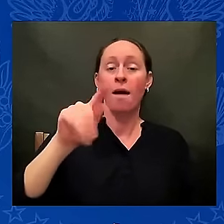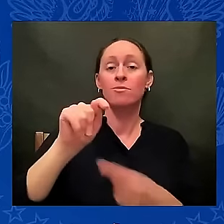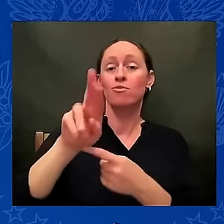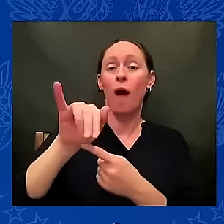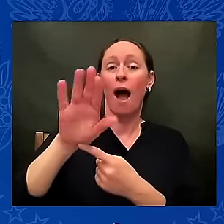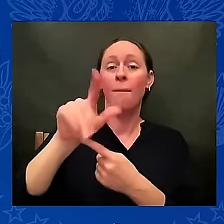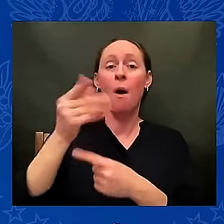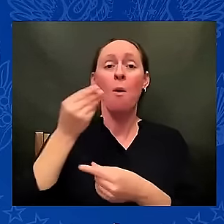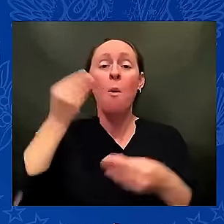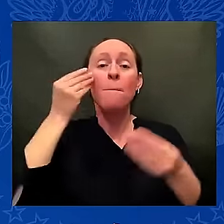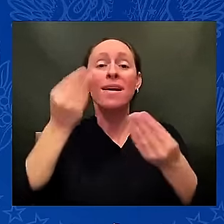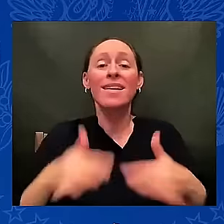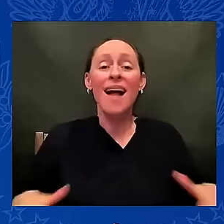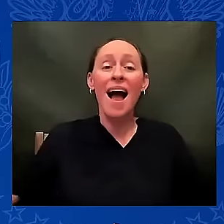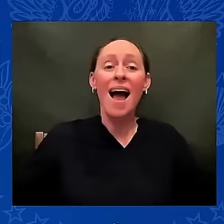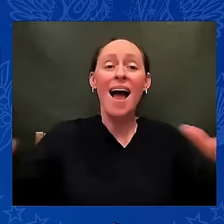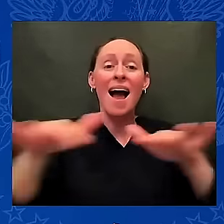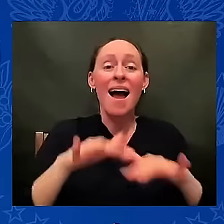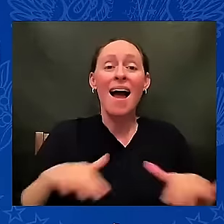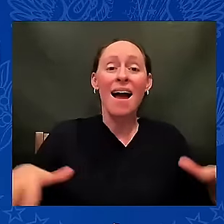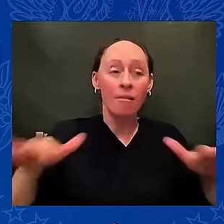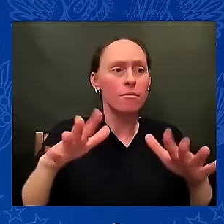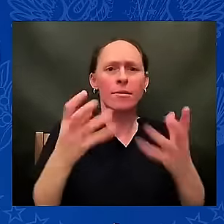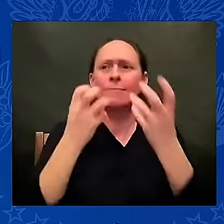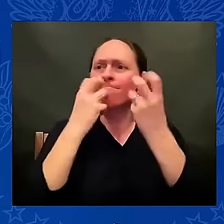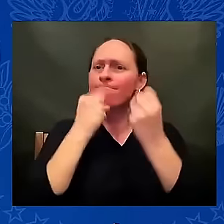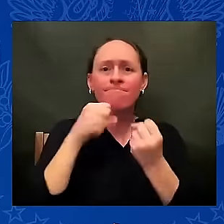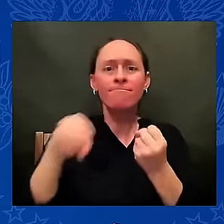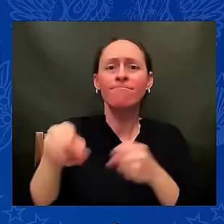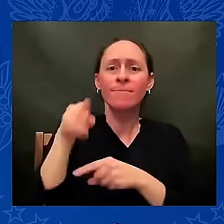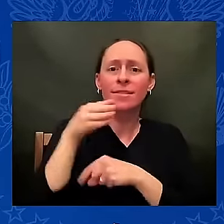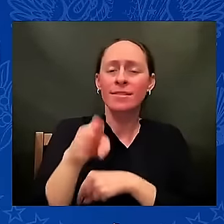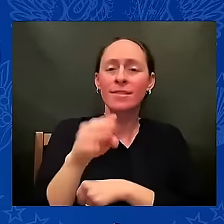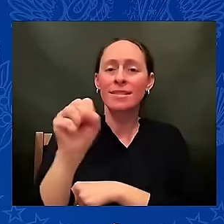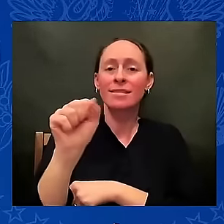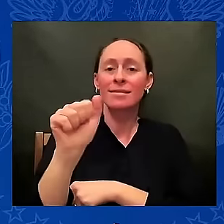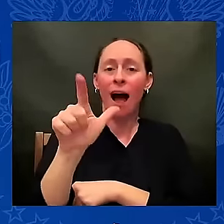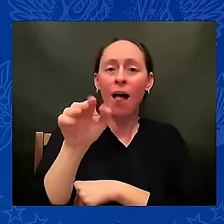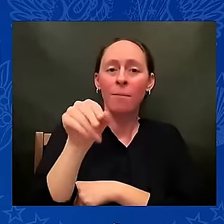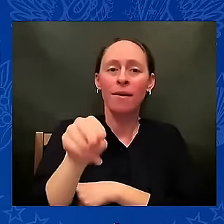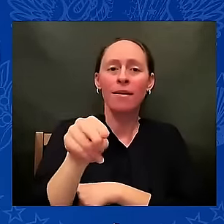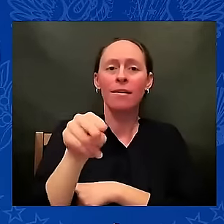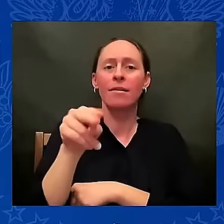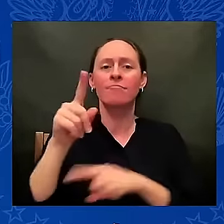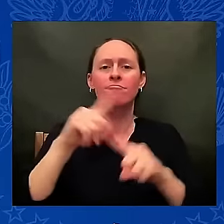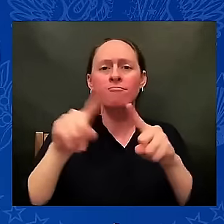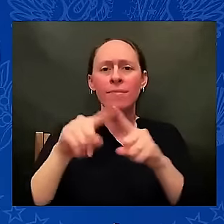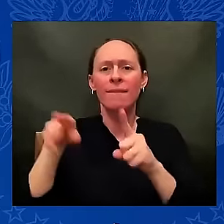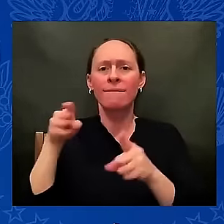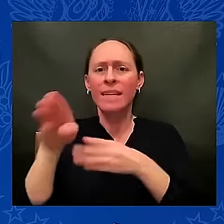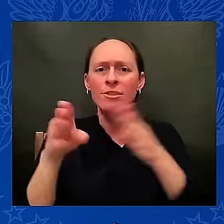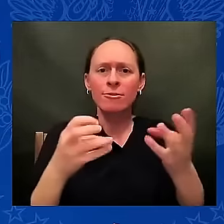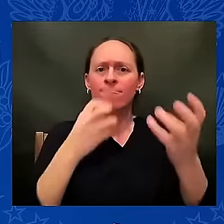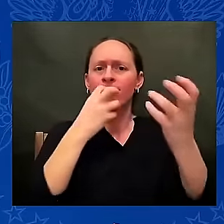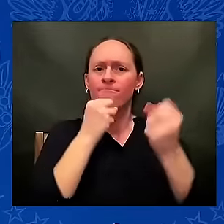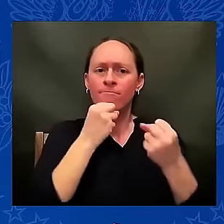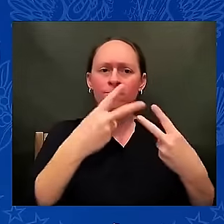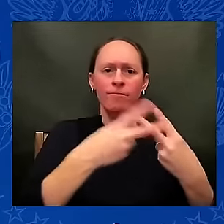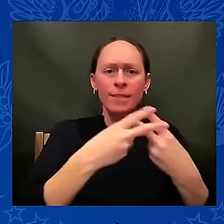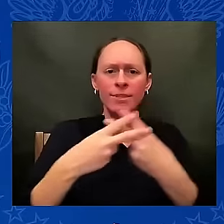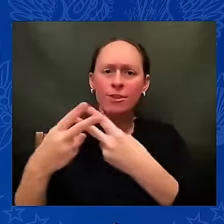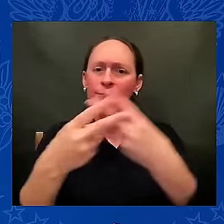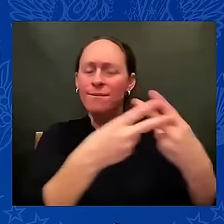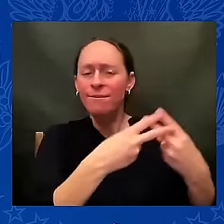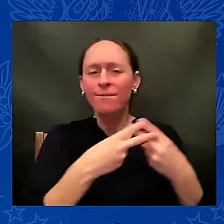indigenous knowledge and languages, especially those damaged in the boarding school era. In fact, my administration